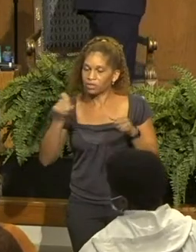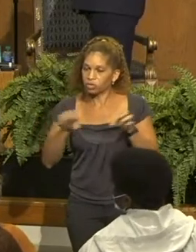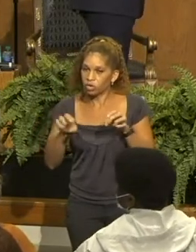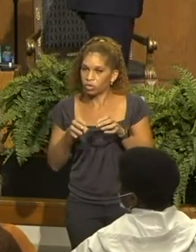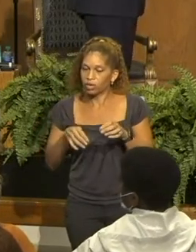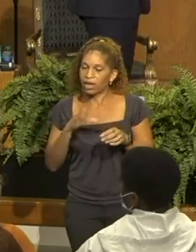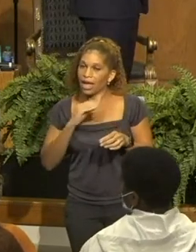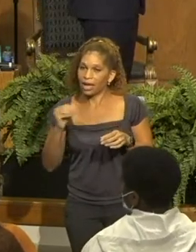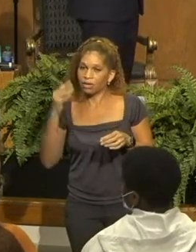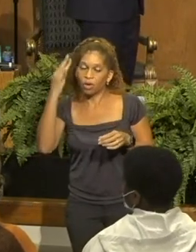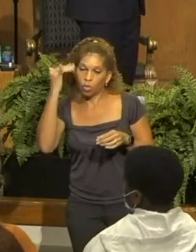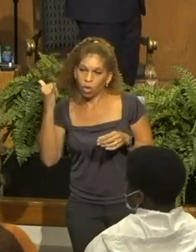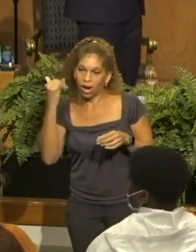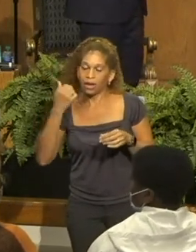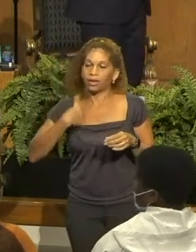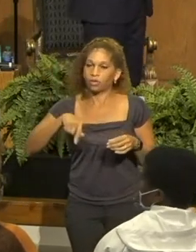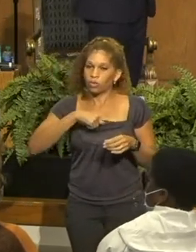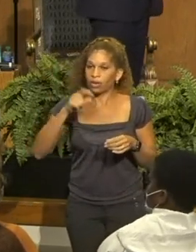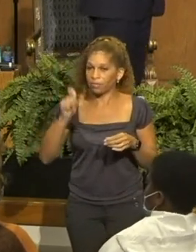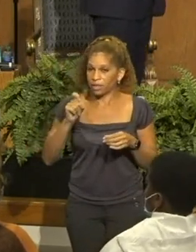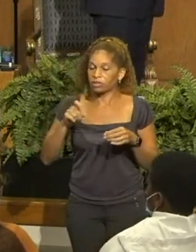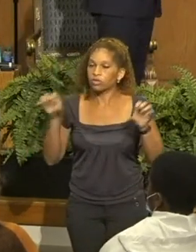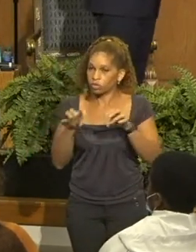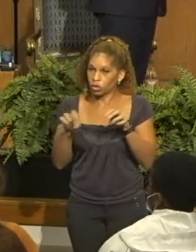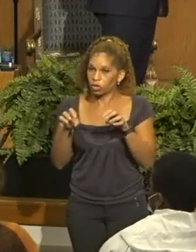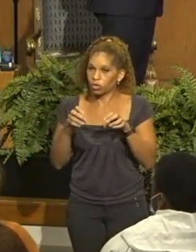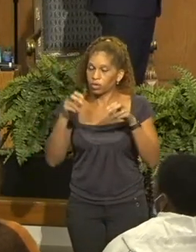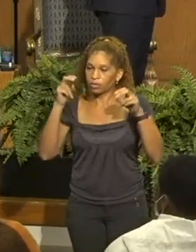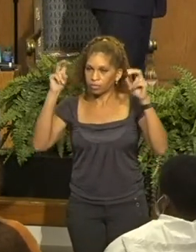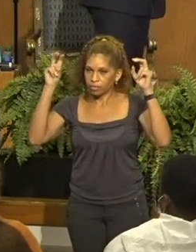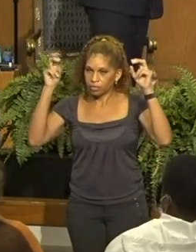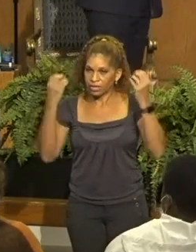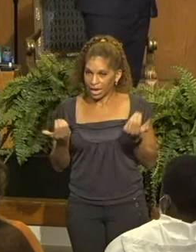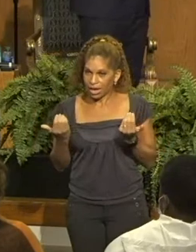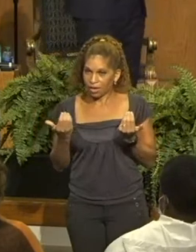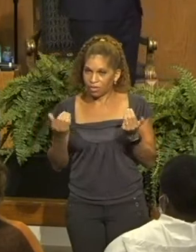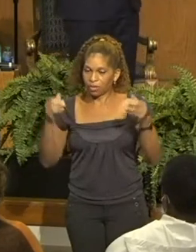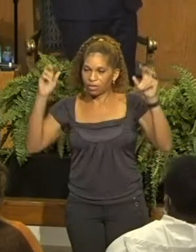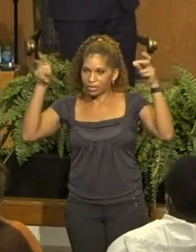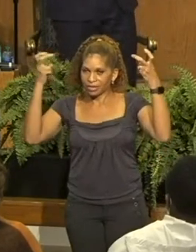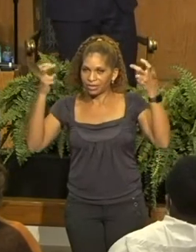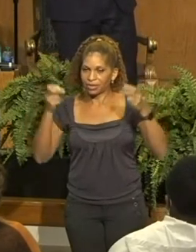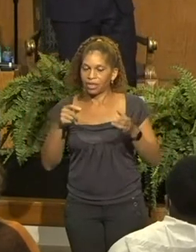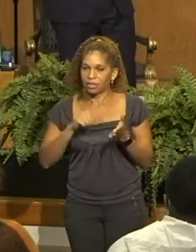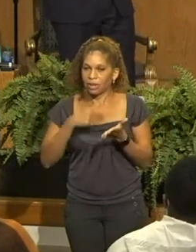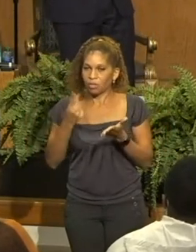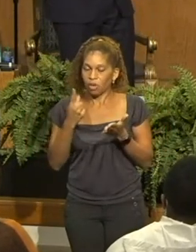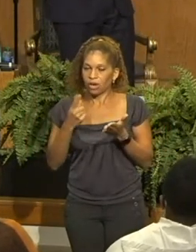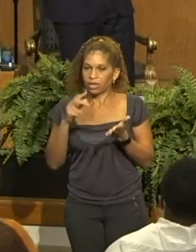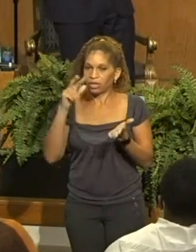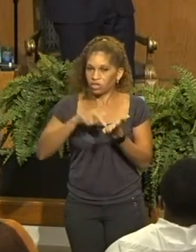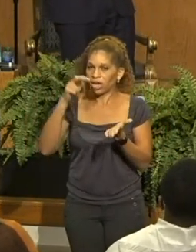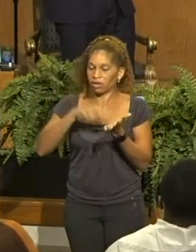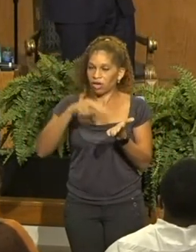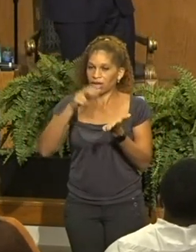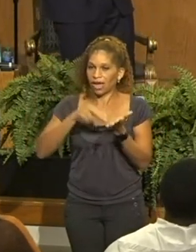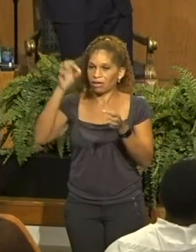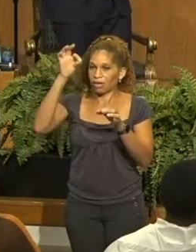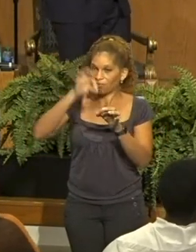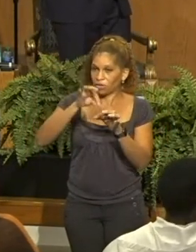and why we must do it now. And somebody shout, voting.